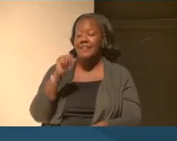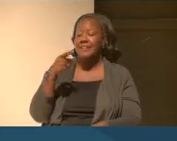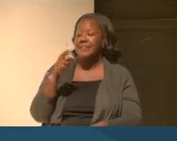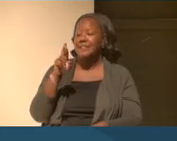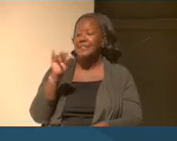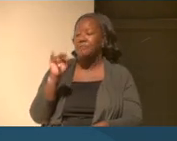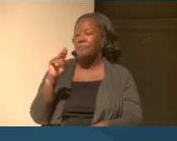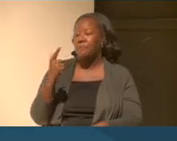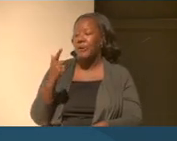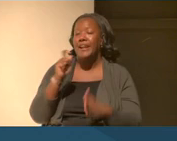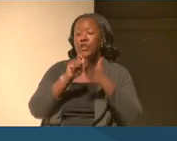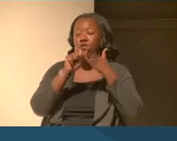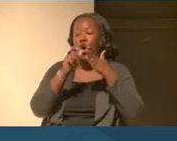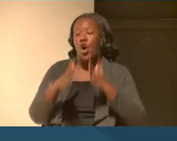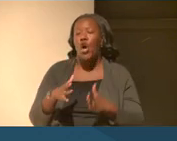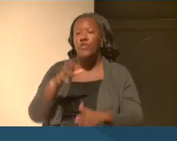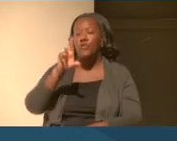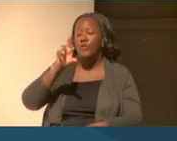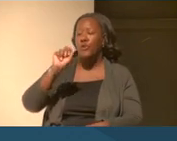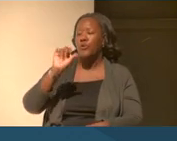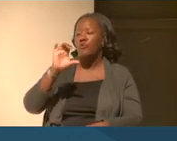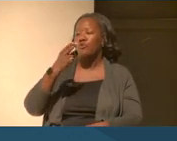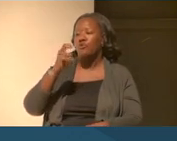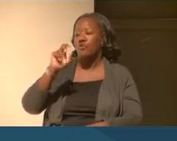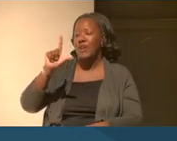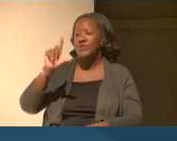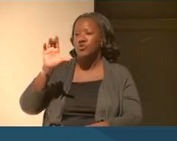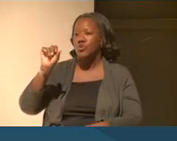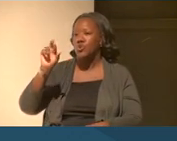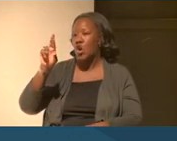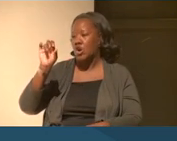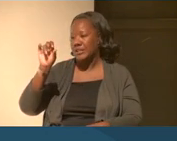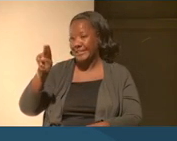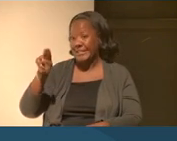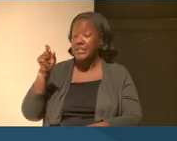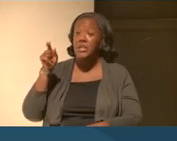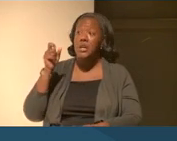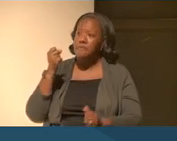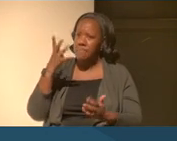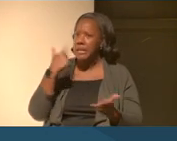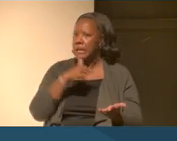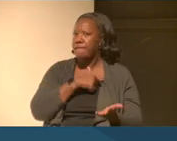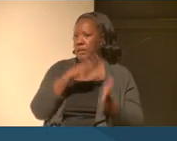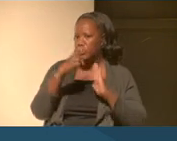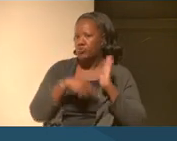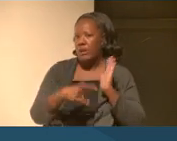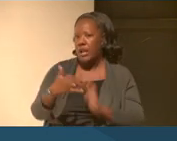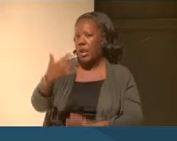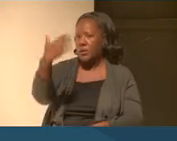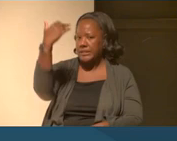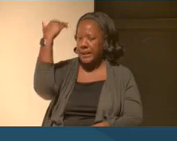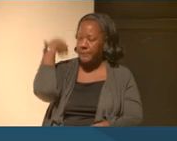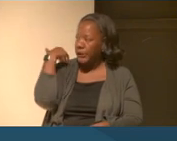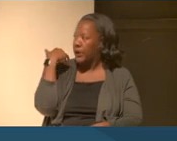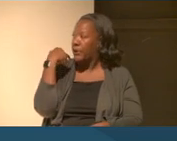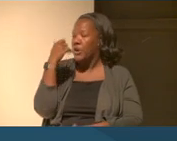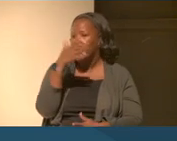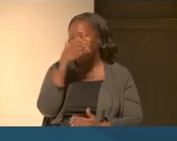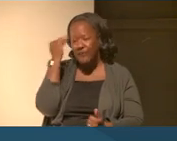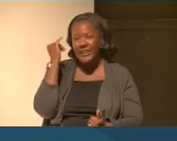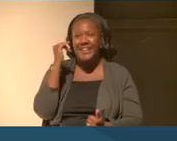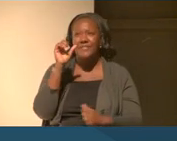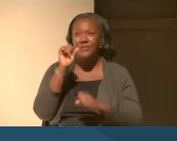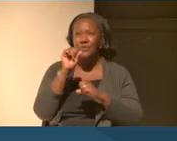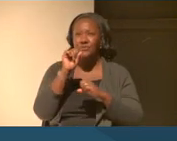Carson wrote, really the founding of the environmental movement. If you read it, I mean, most of us read it a long time ago, you sort of forget how it's